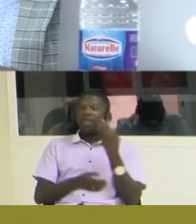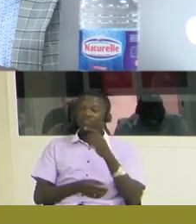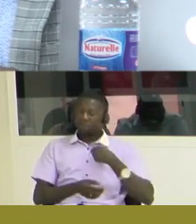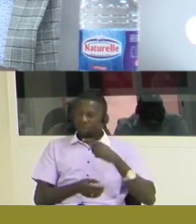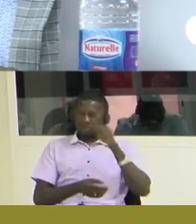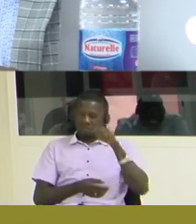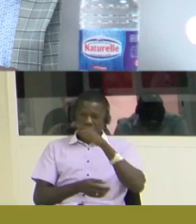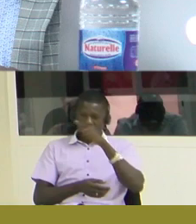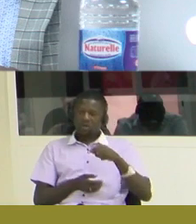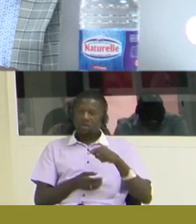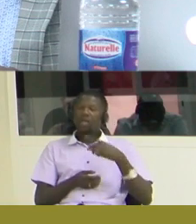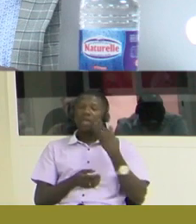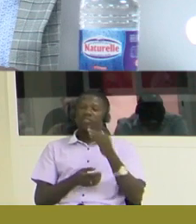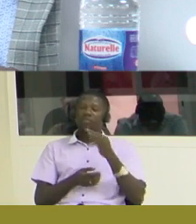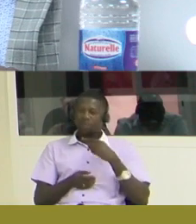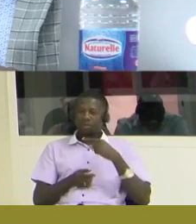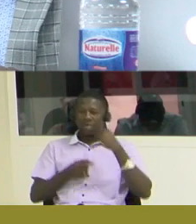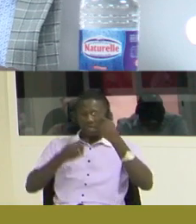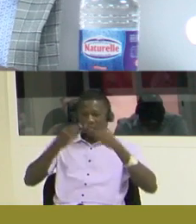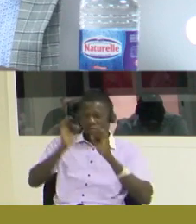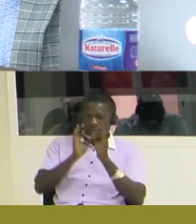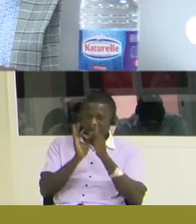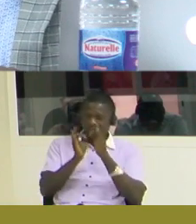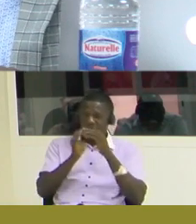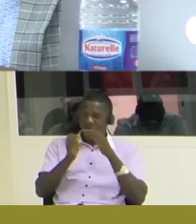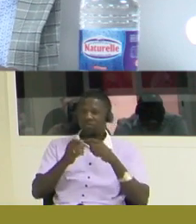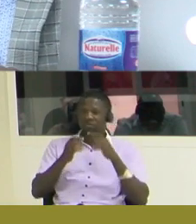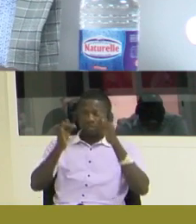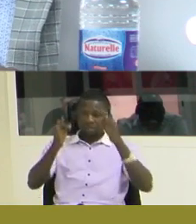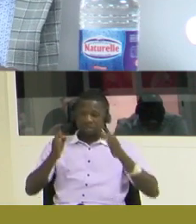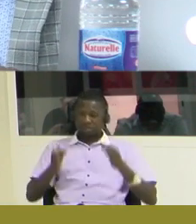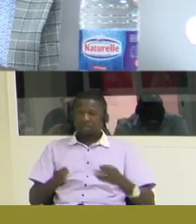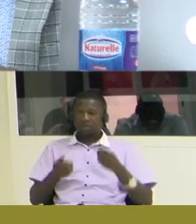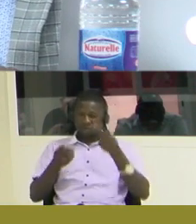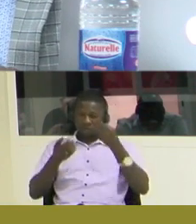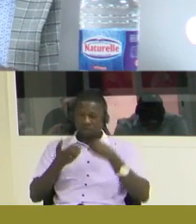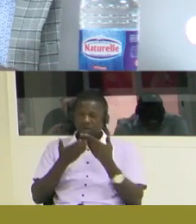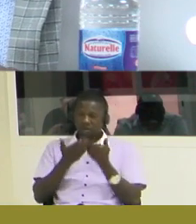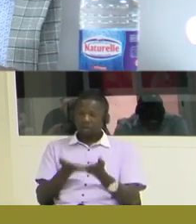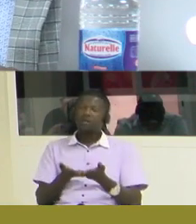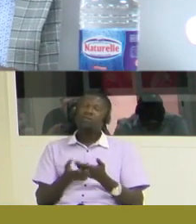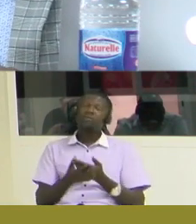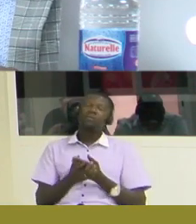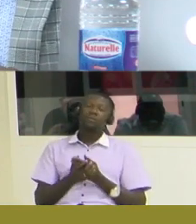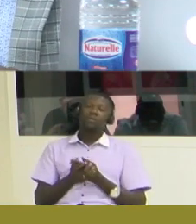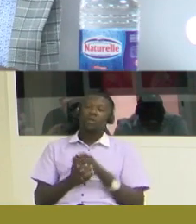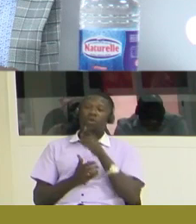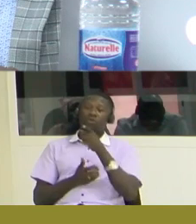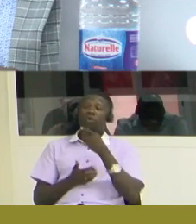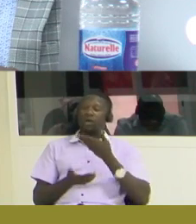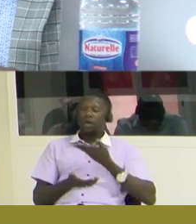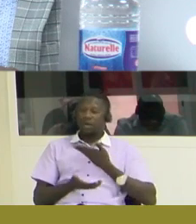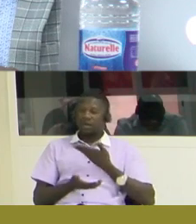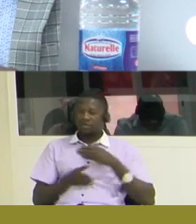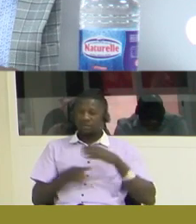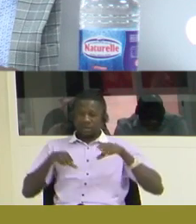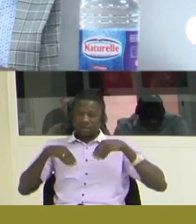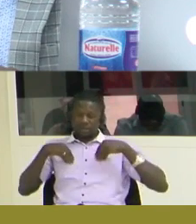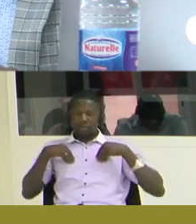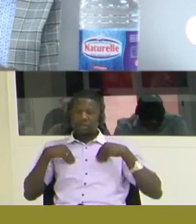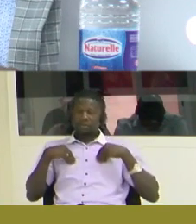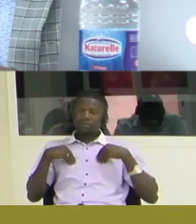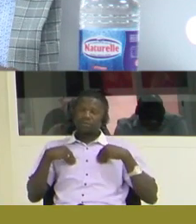my characterization of the evidence thus far you have accepted